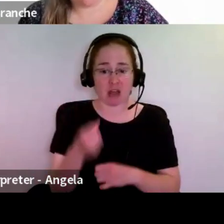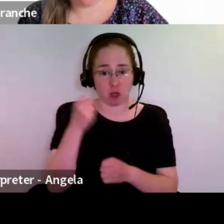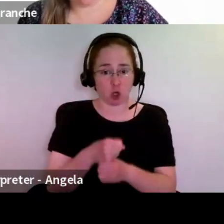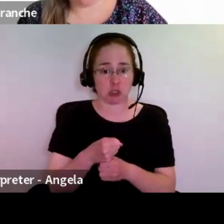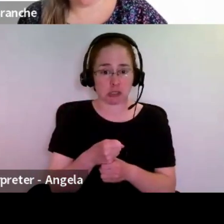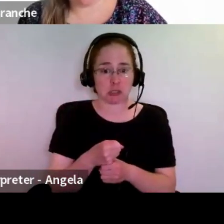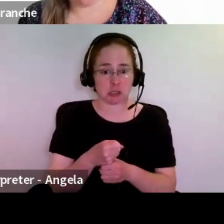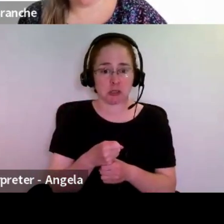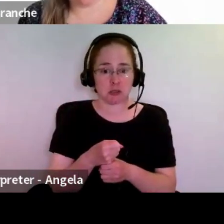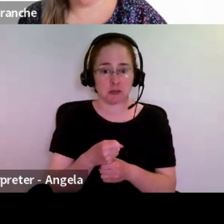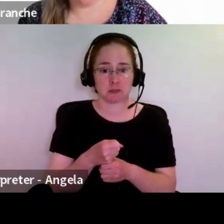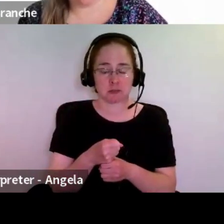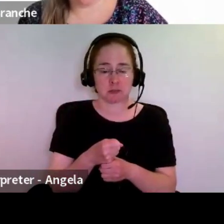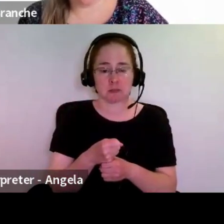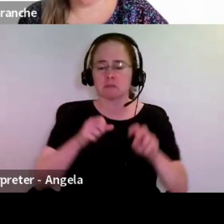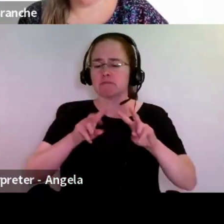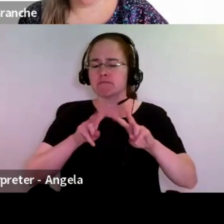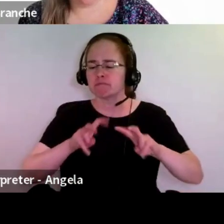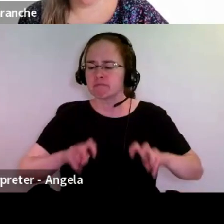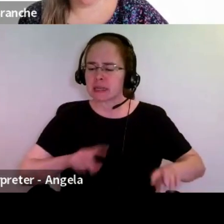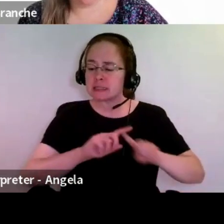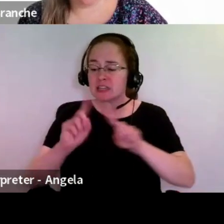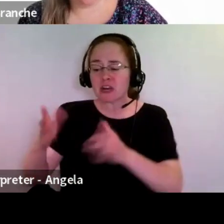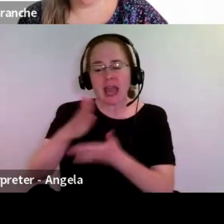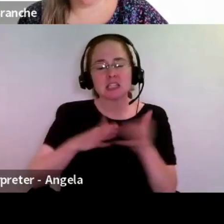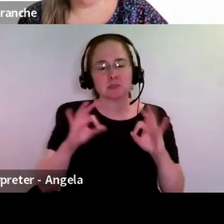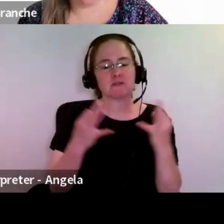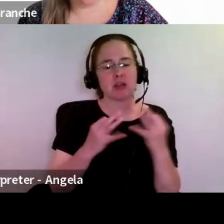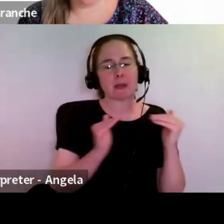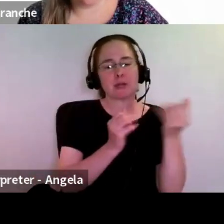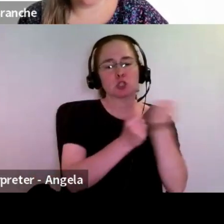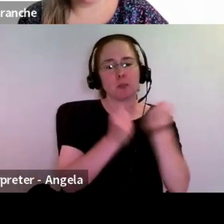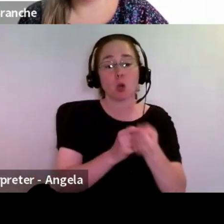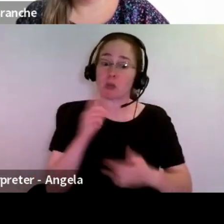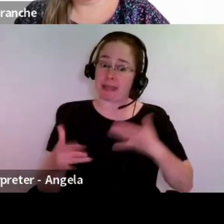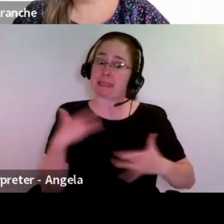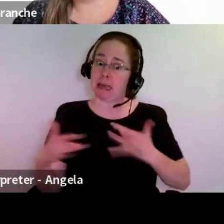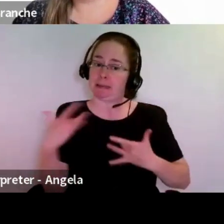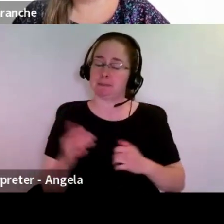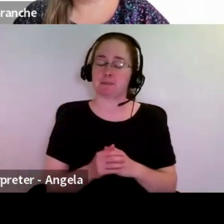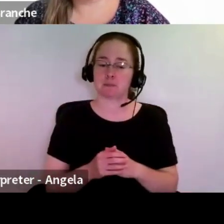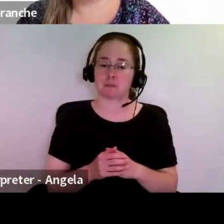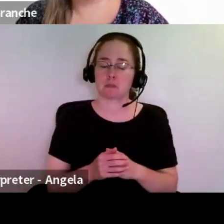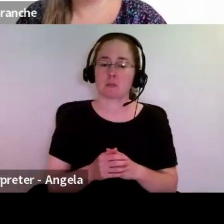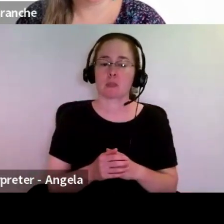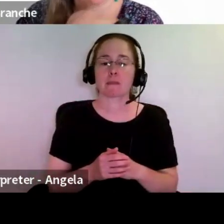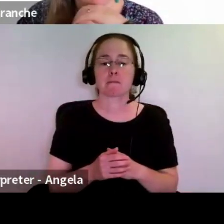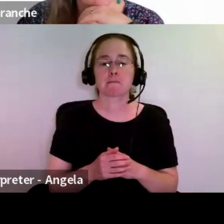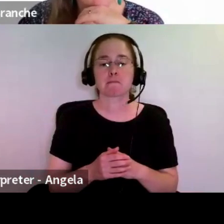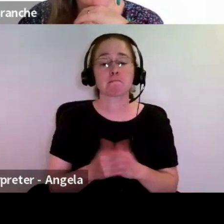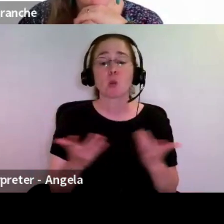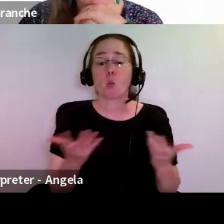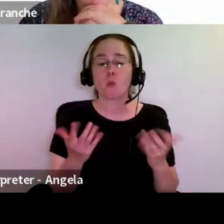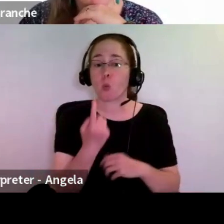years, that are looking at different aspects of family peer support that I think are really exciting. One is